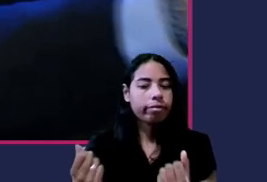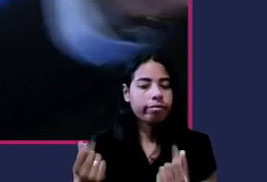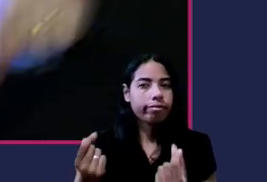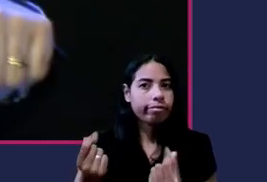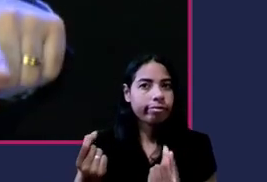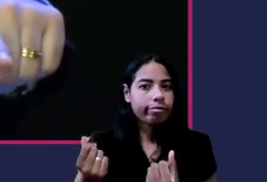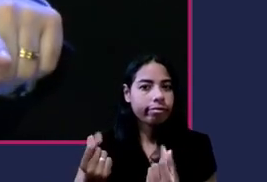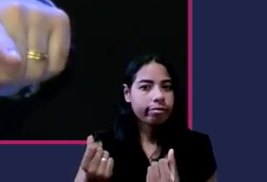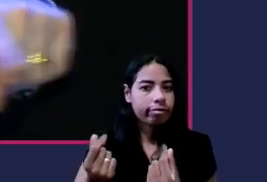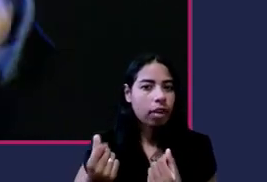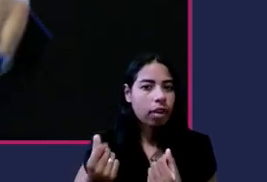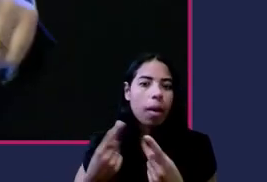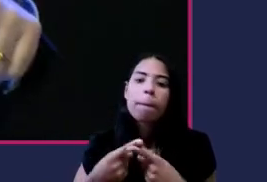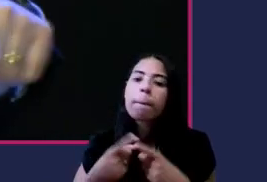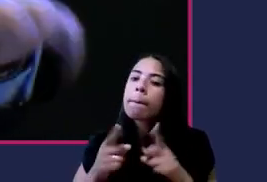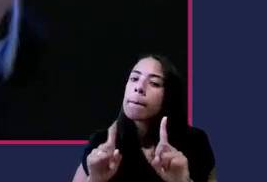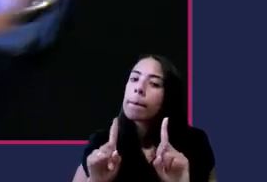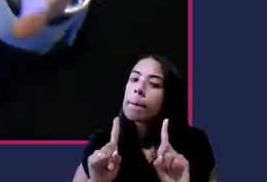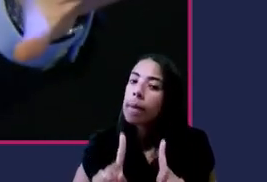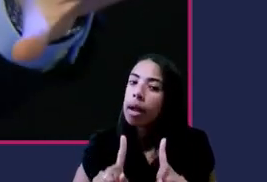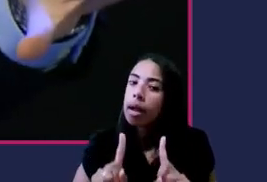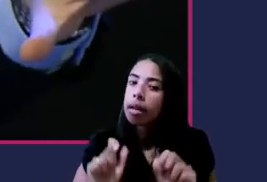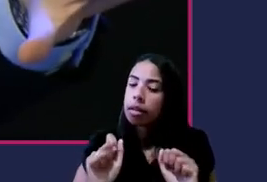without focusing on surgery,